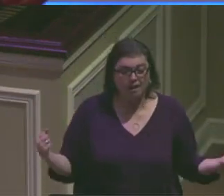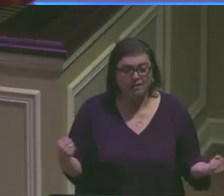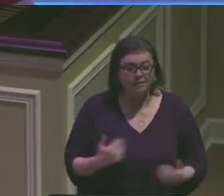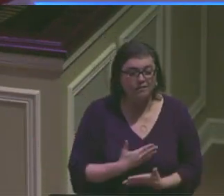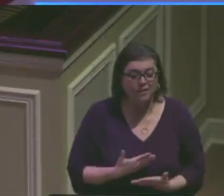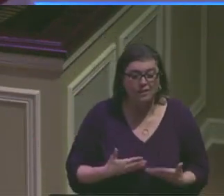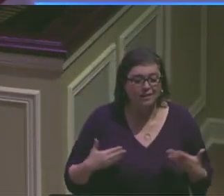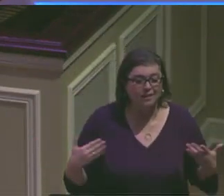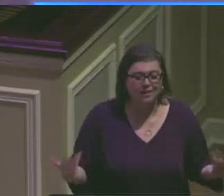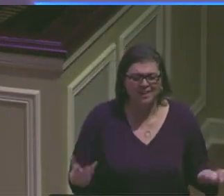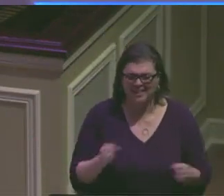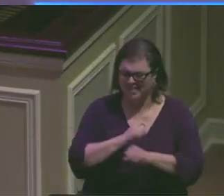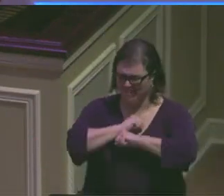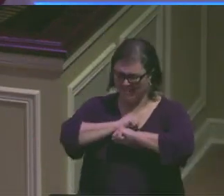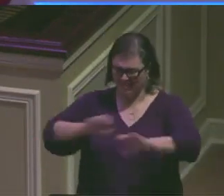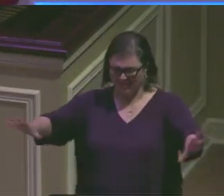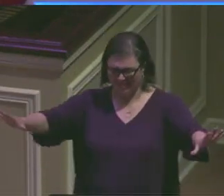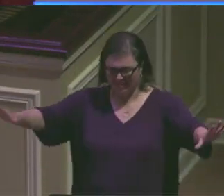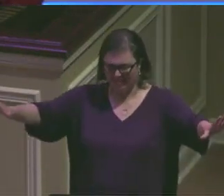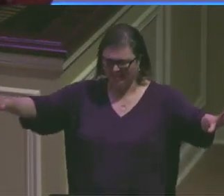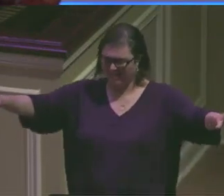Whom shall I